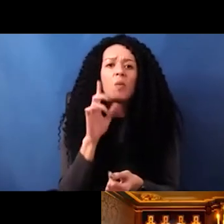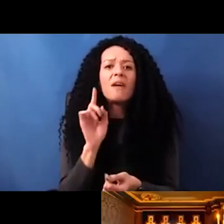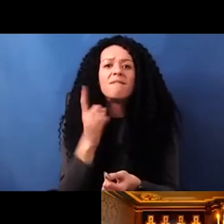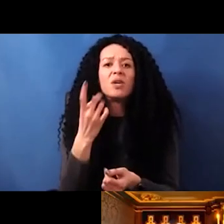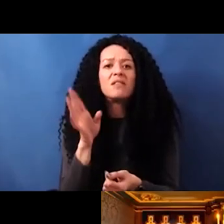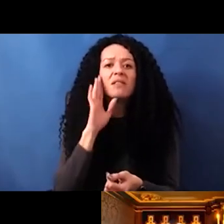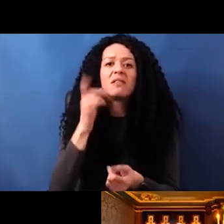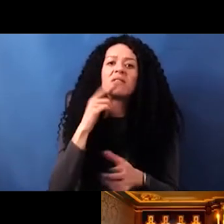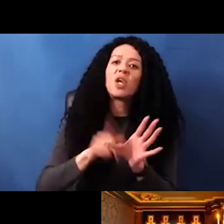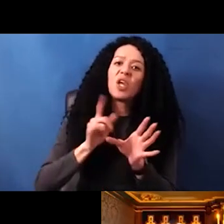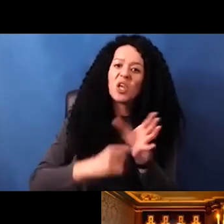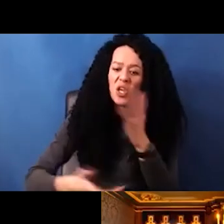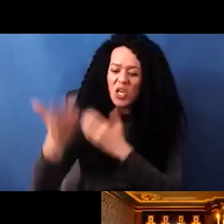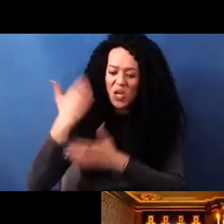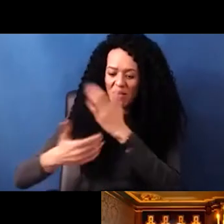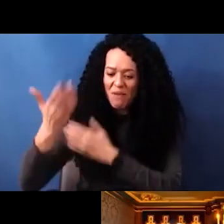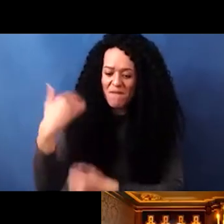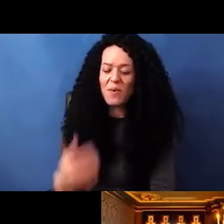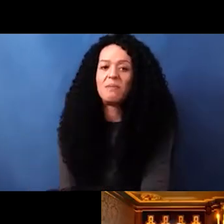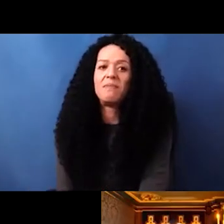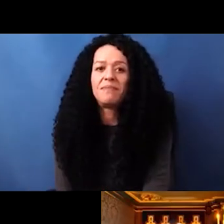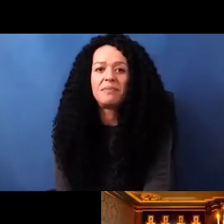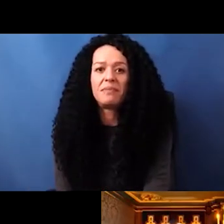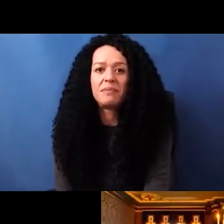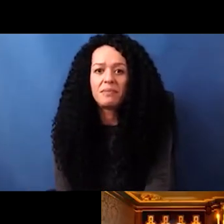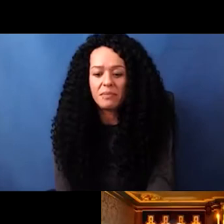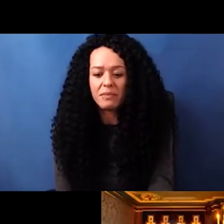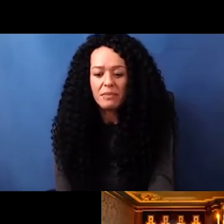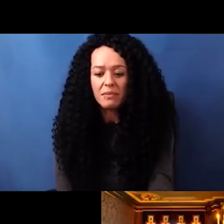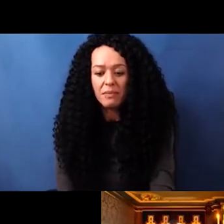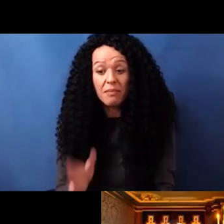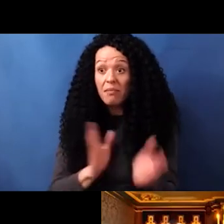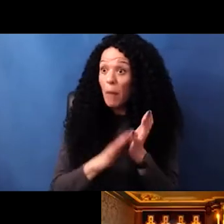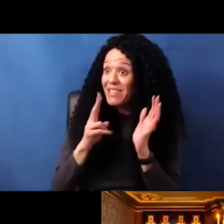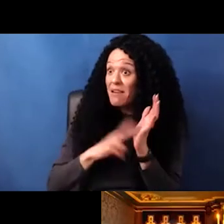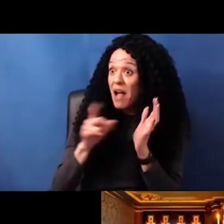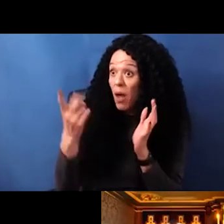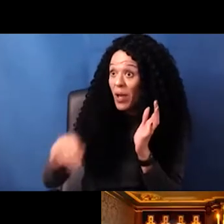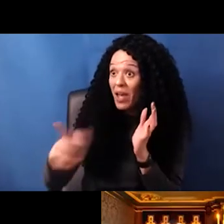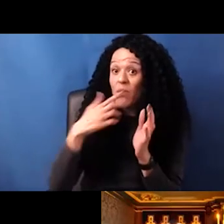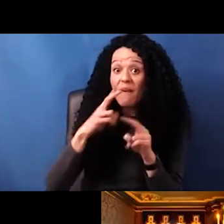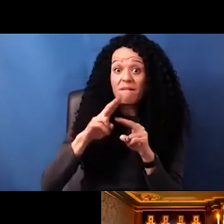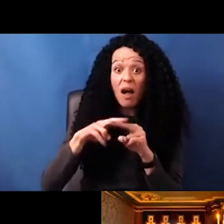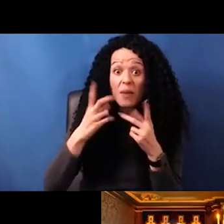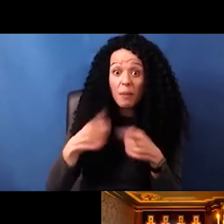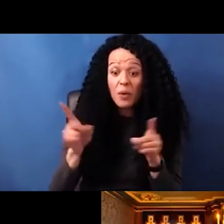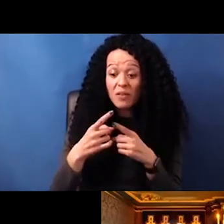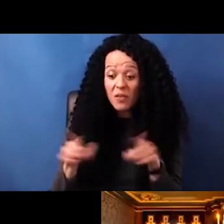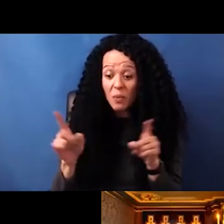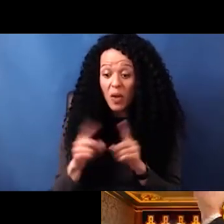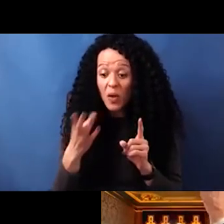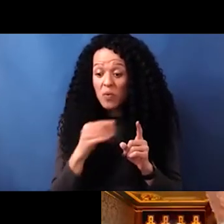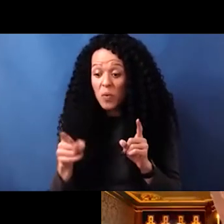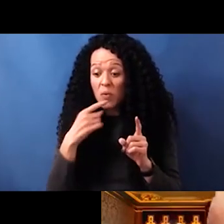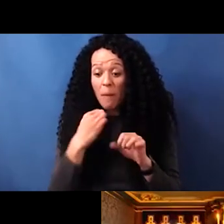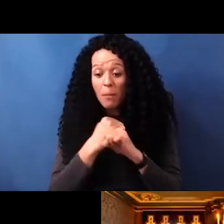her years before. Miss Novello is here with her father, the musician and music publisher Vincent Novello.